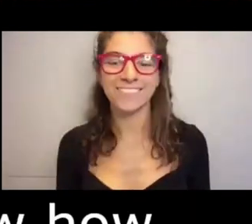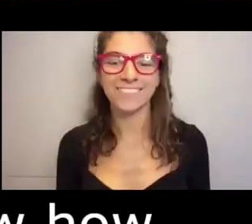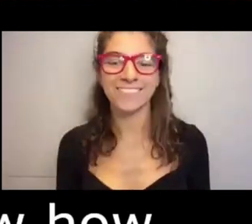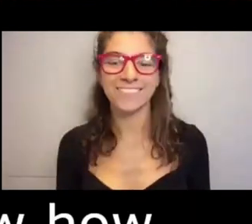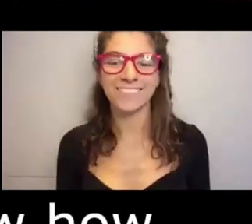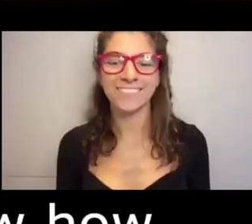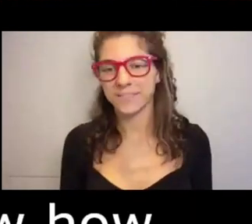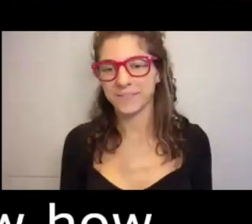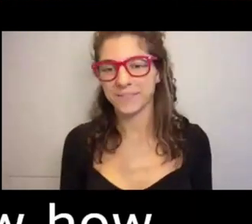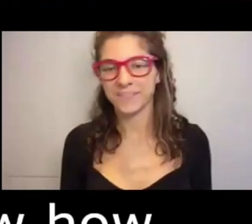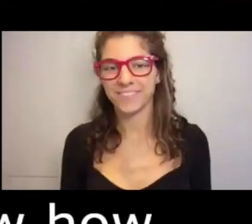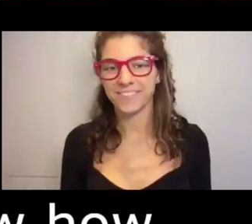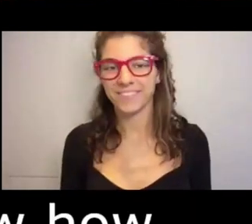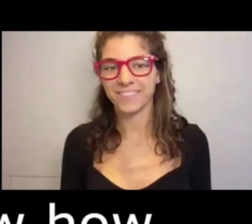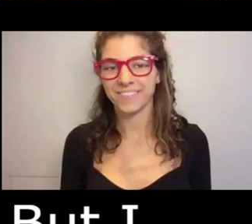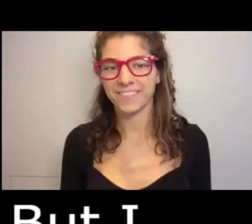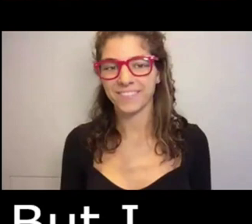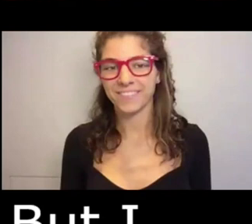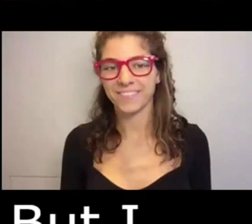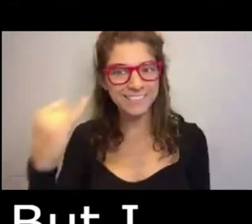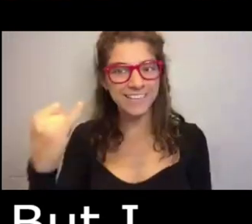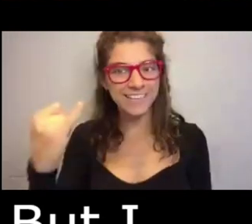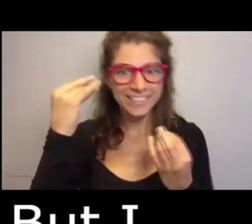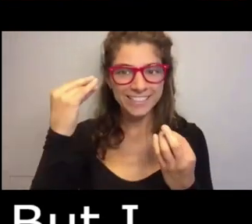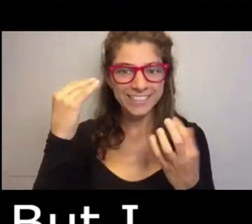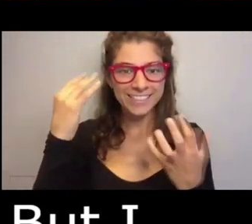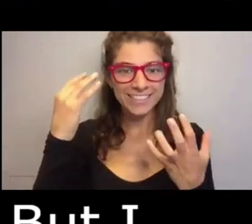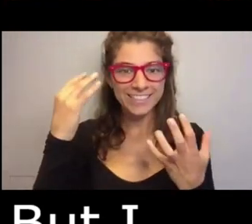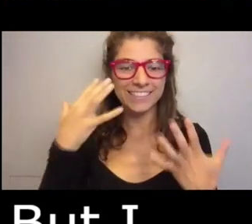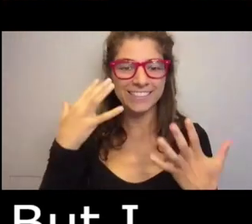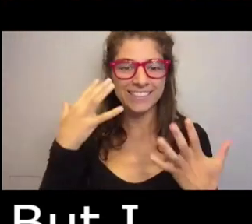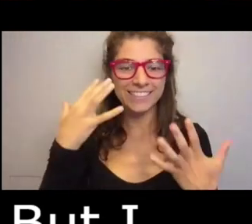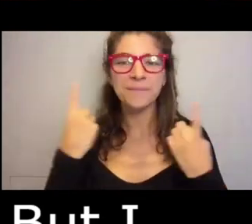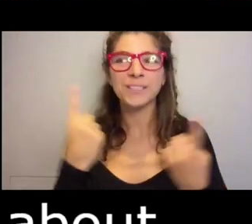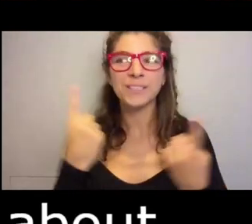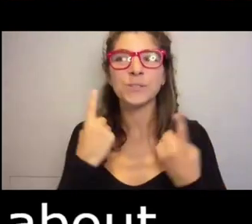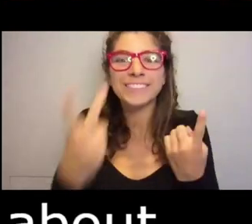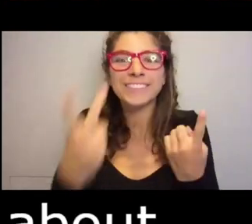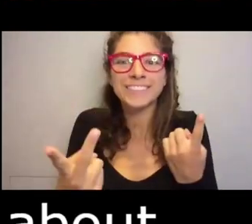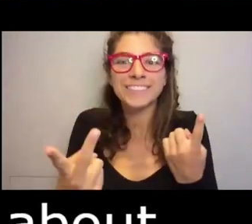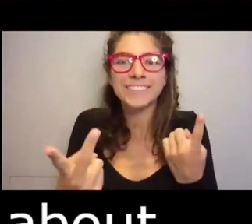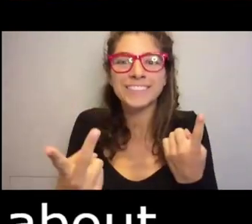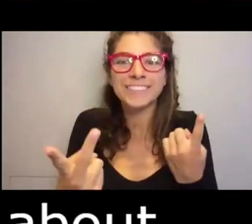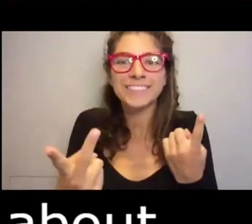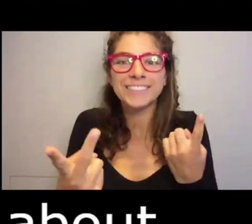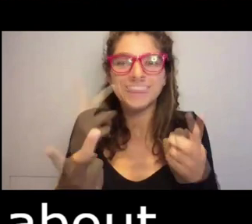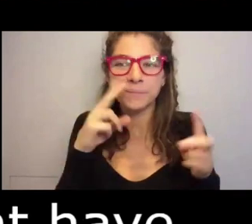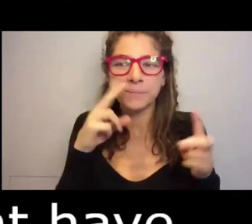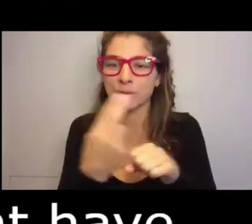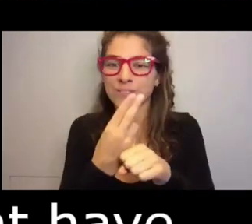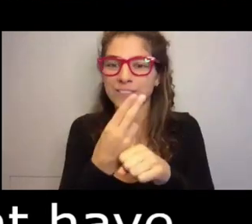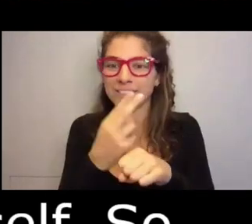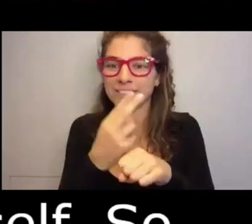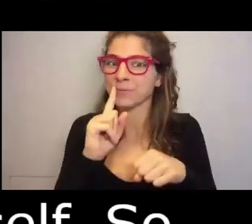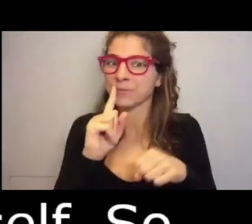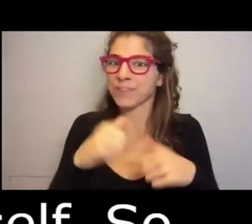But I like that idea of thinking about something that you might have seen and observed yourself. So using that real life